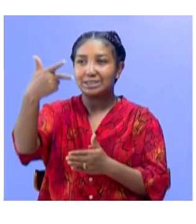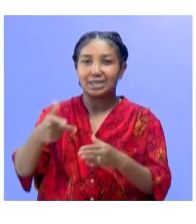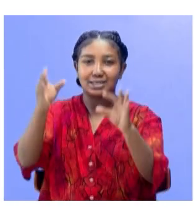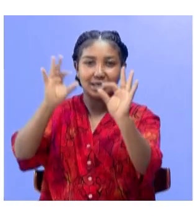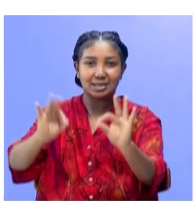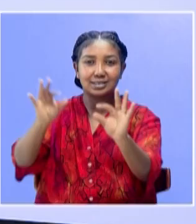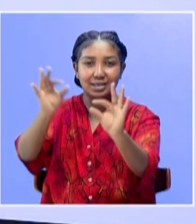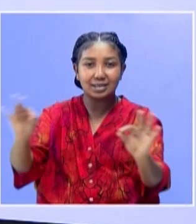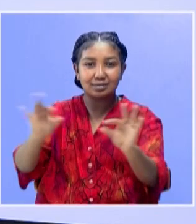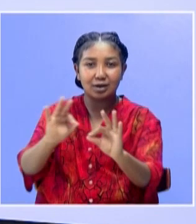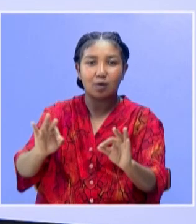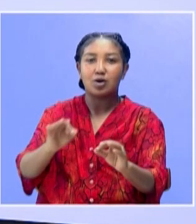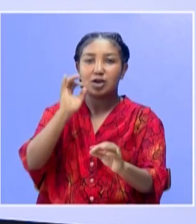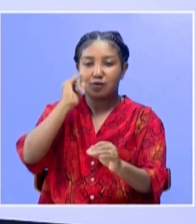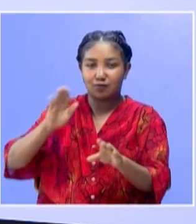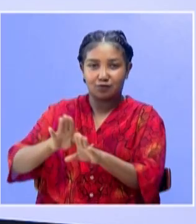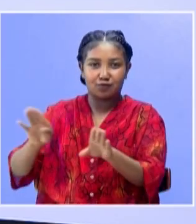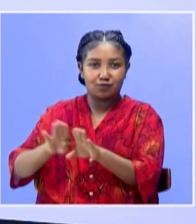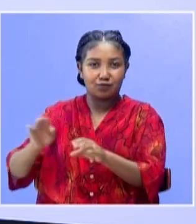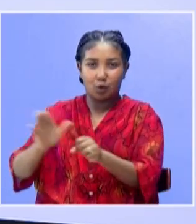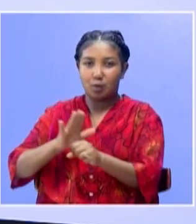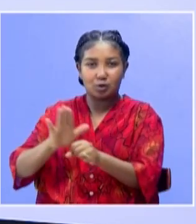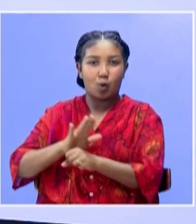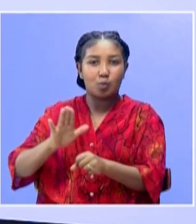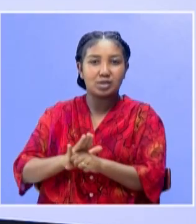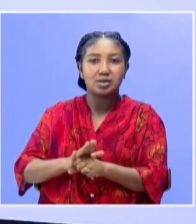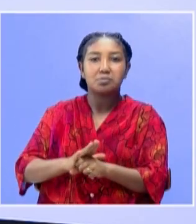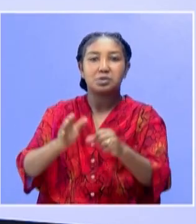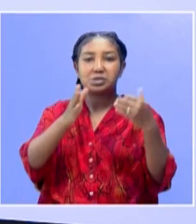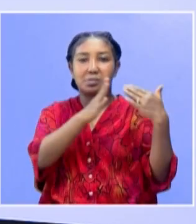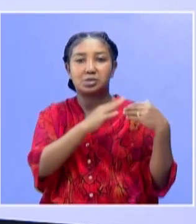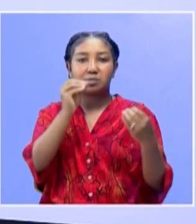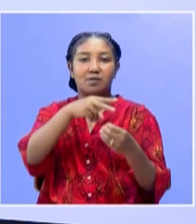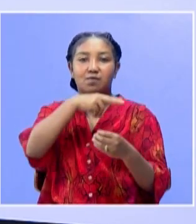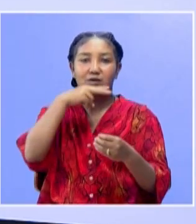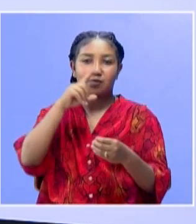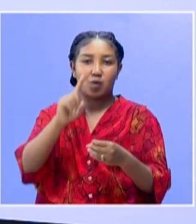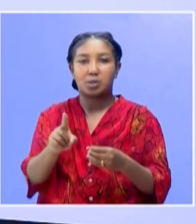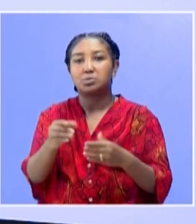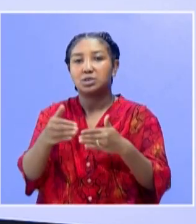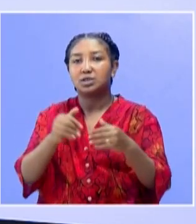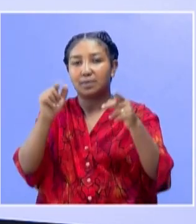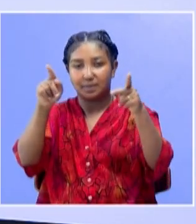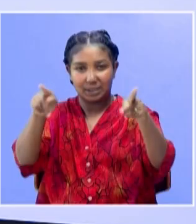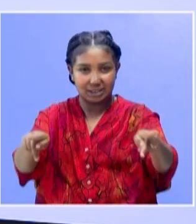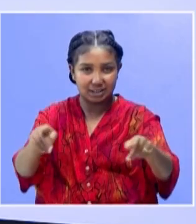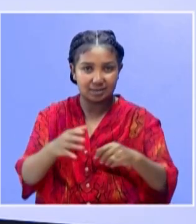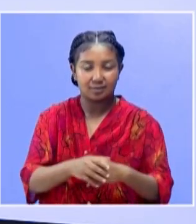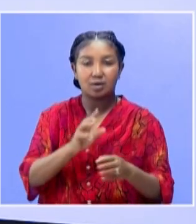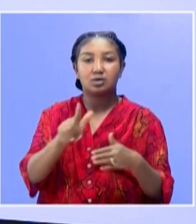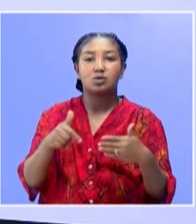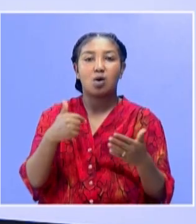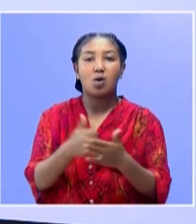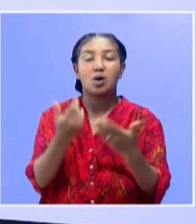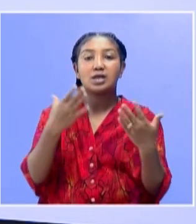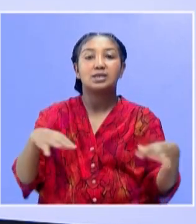sentences, the if clause is complete, and it is completed by subject plus verb 1, which is simple present. So what do